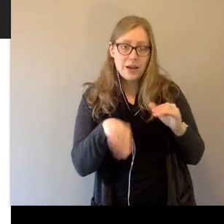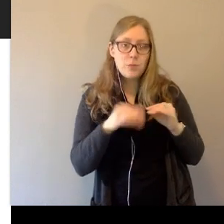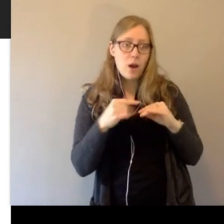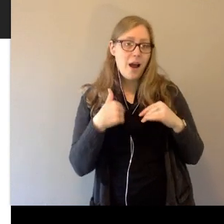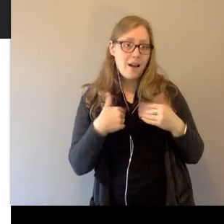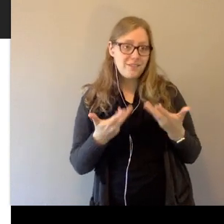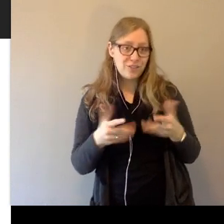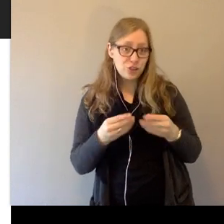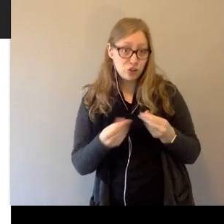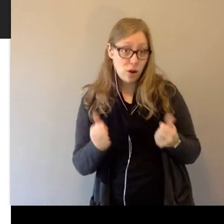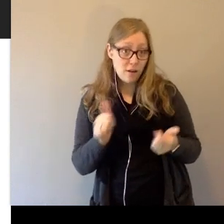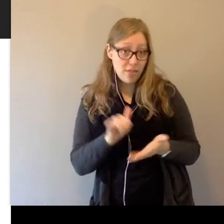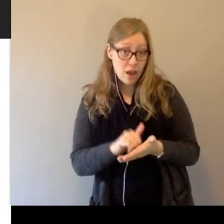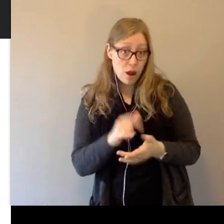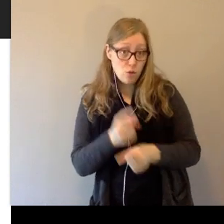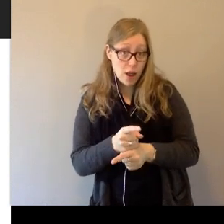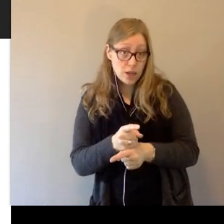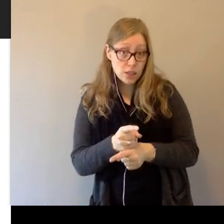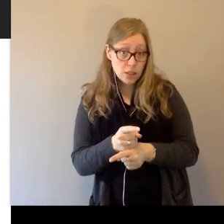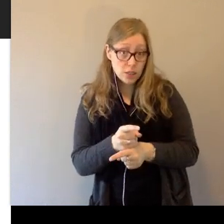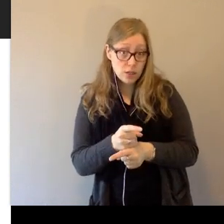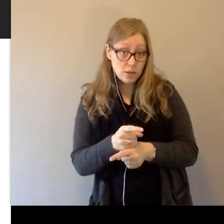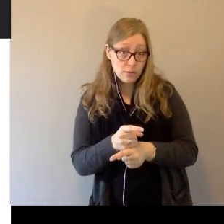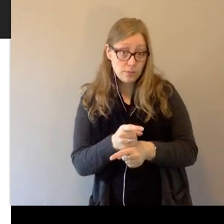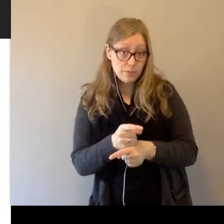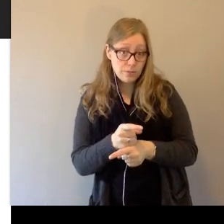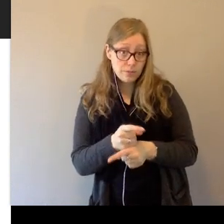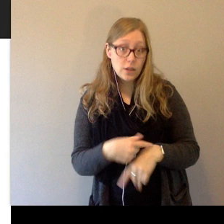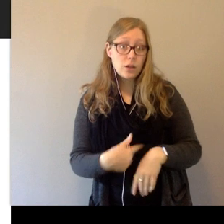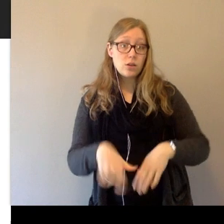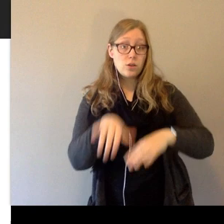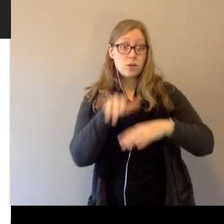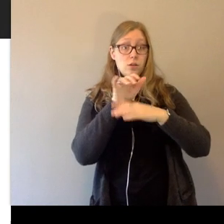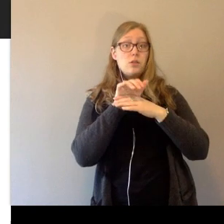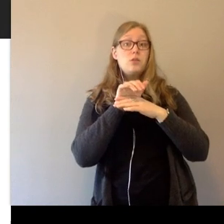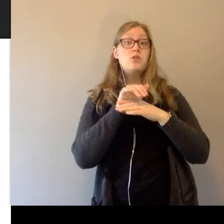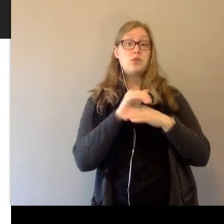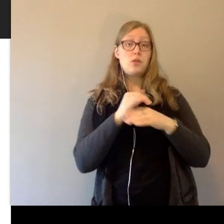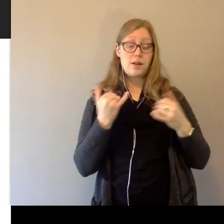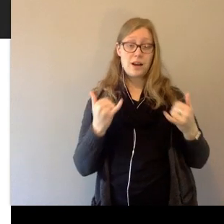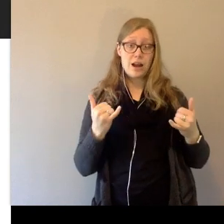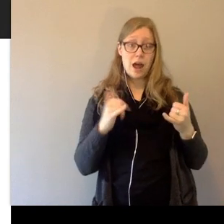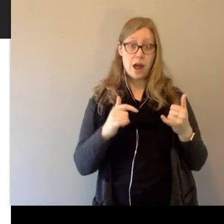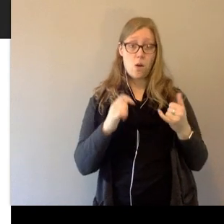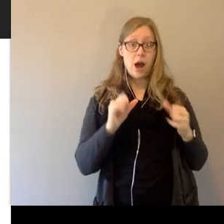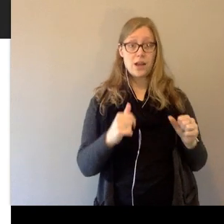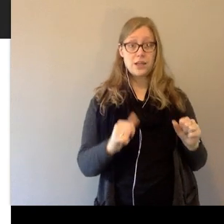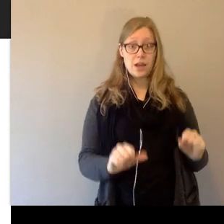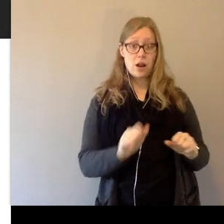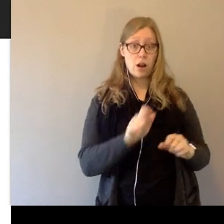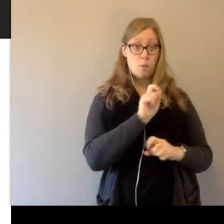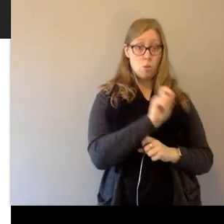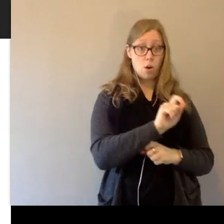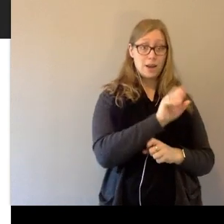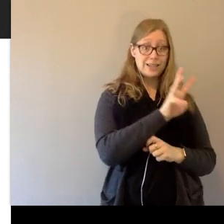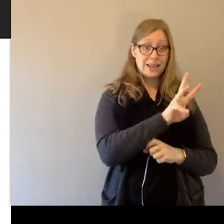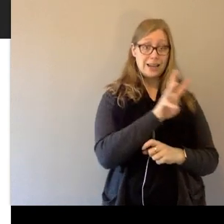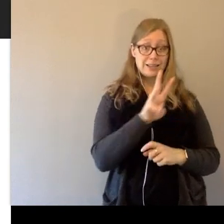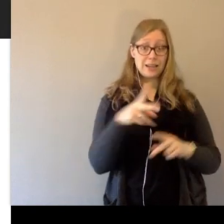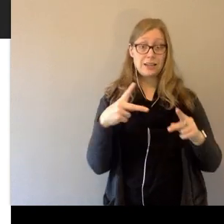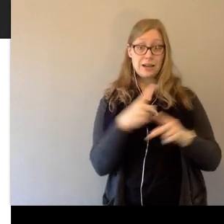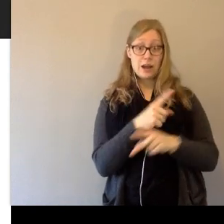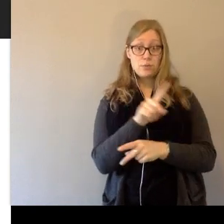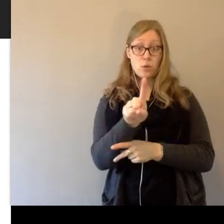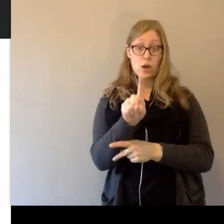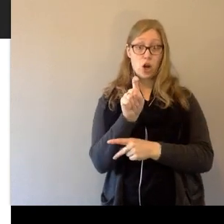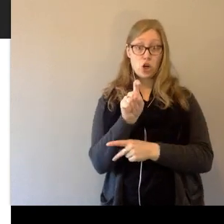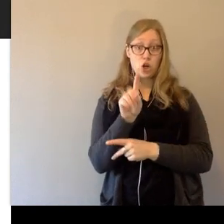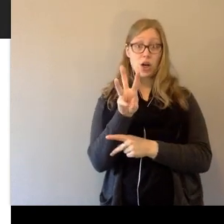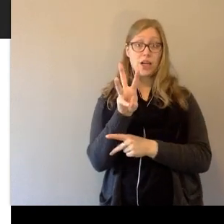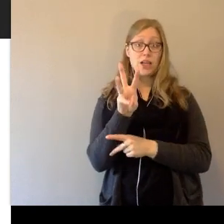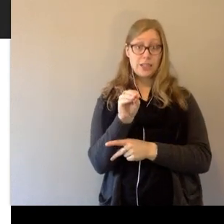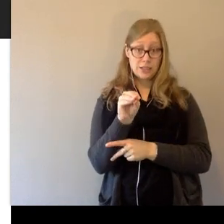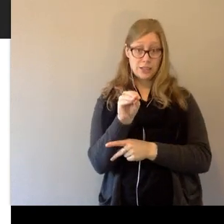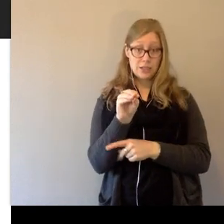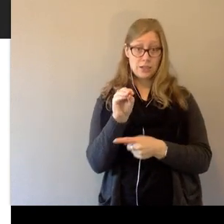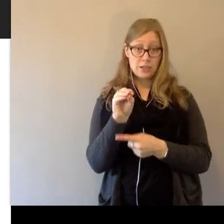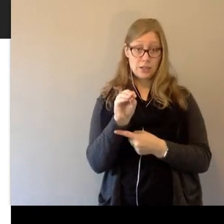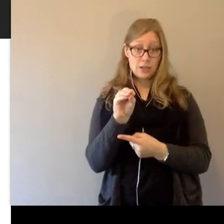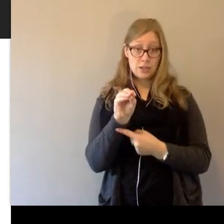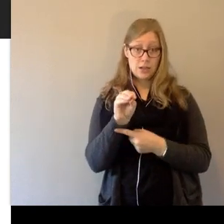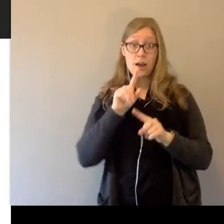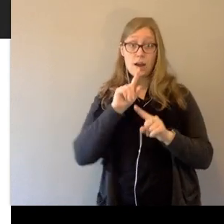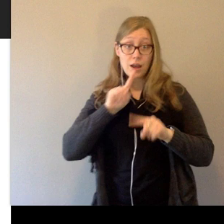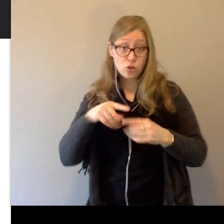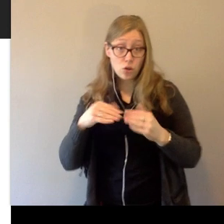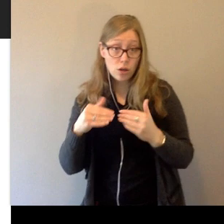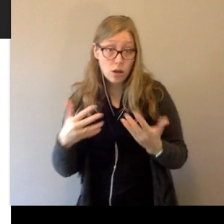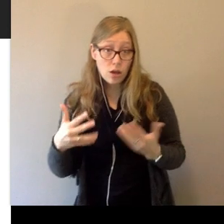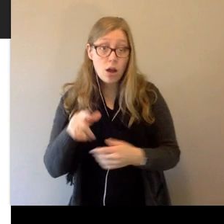be 0.66 times 160. So if I multiply those out, I get 105.6.